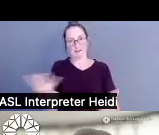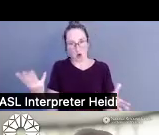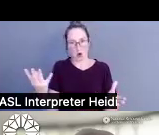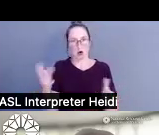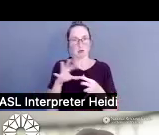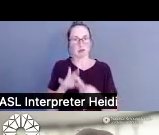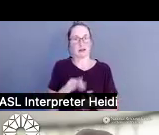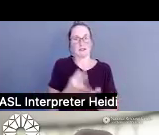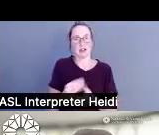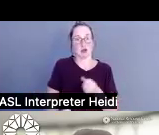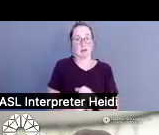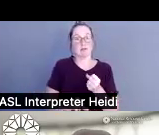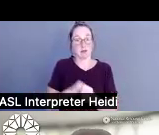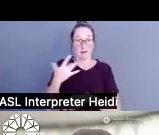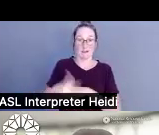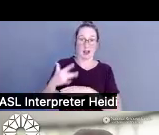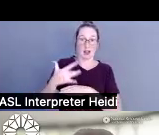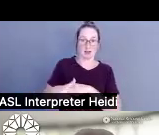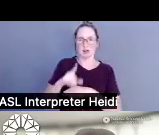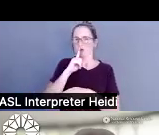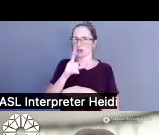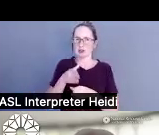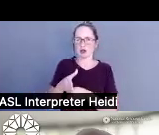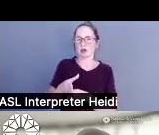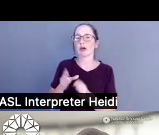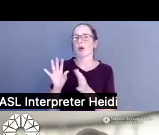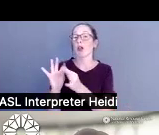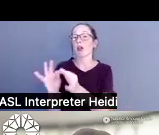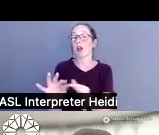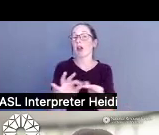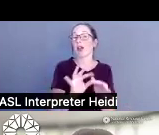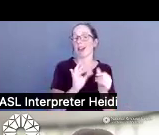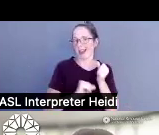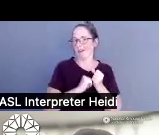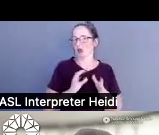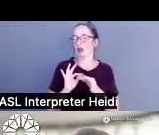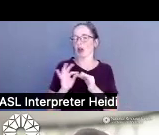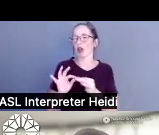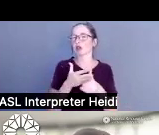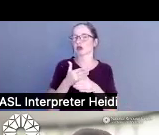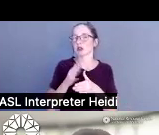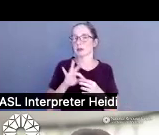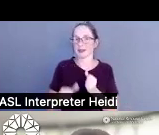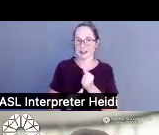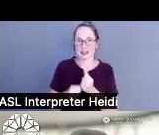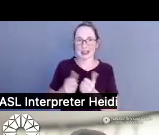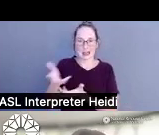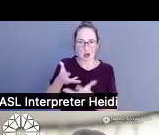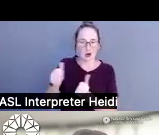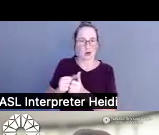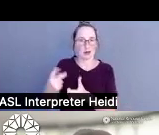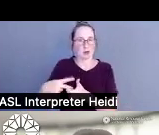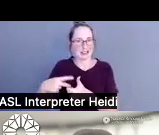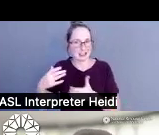the financial support that was available, mainly through word of mouth. Advocates shared about the assistance in interactions with